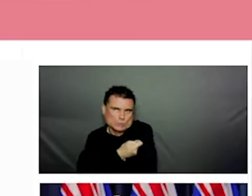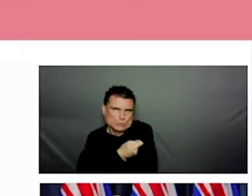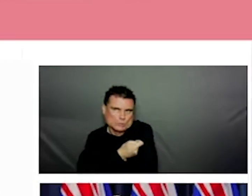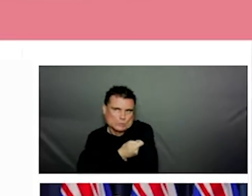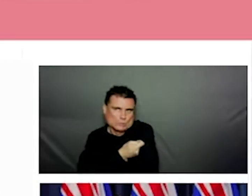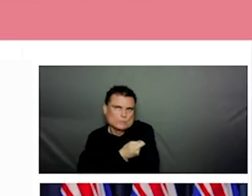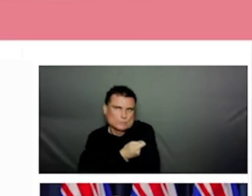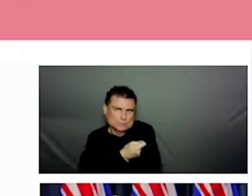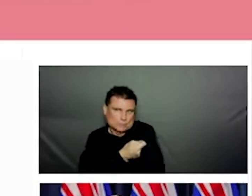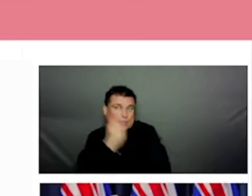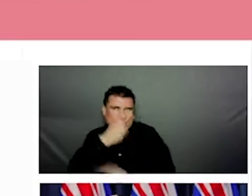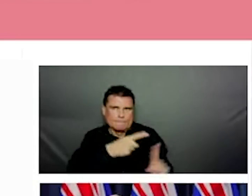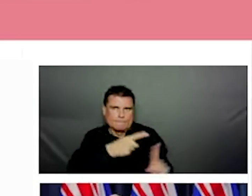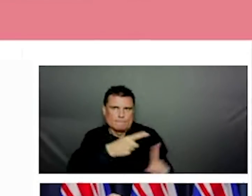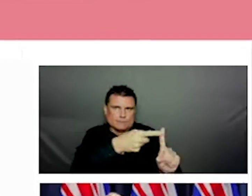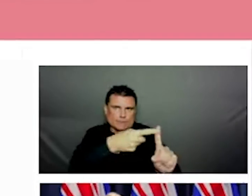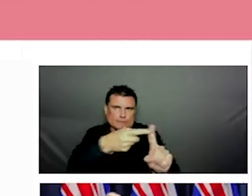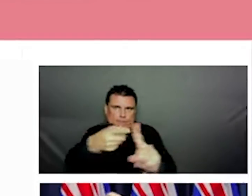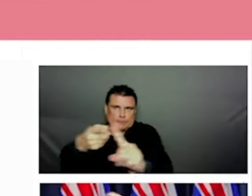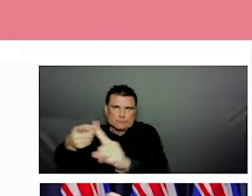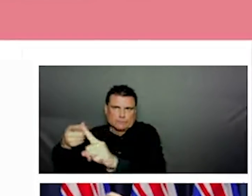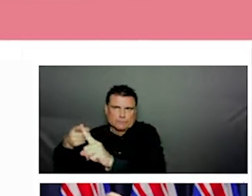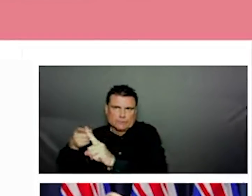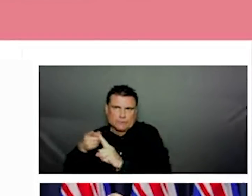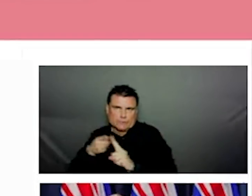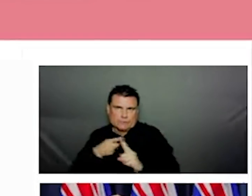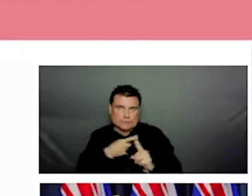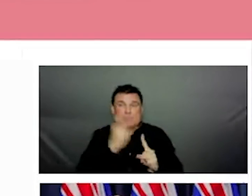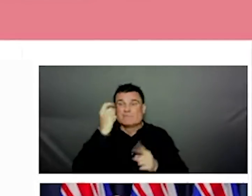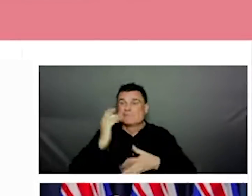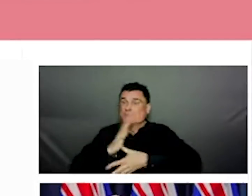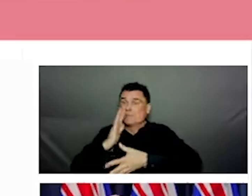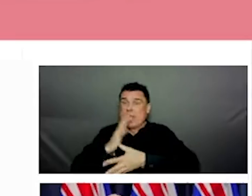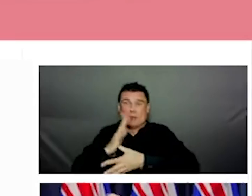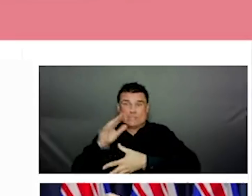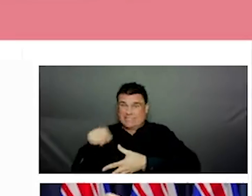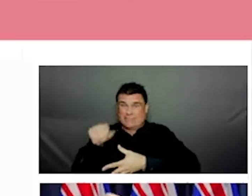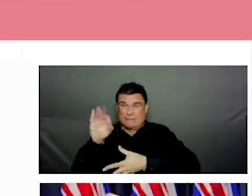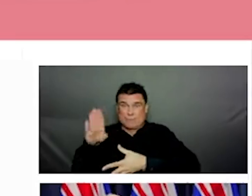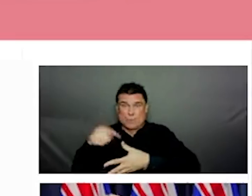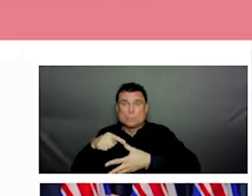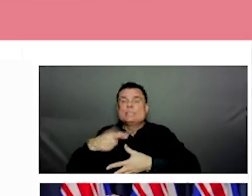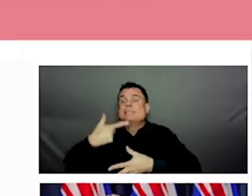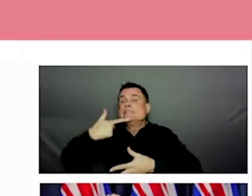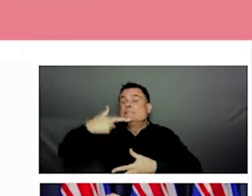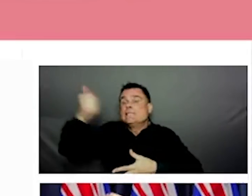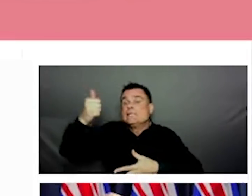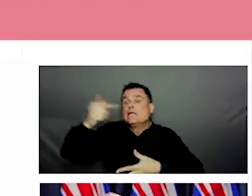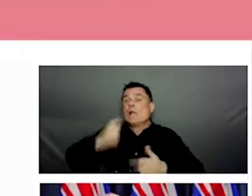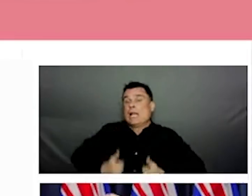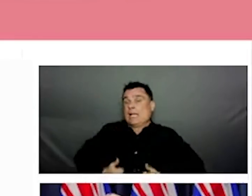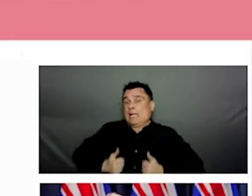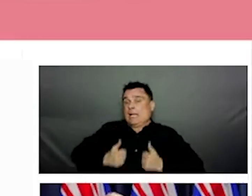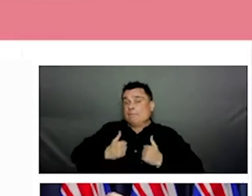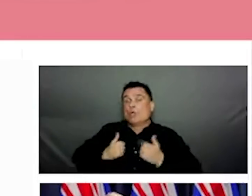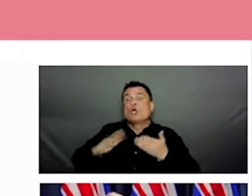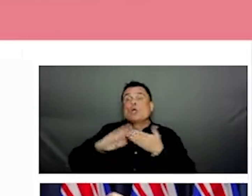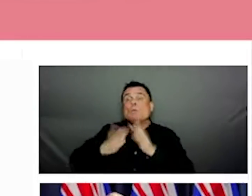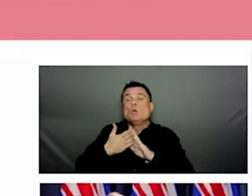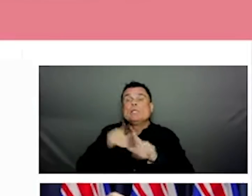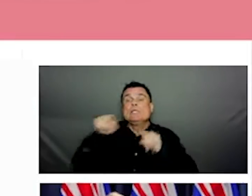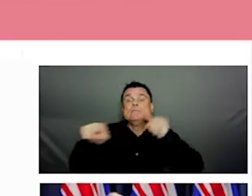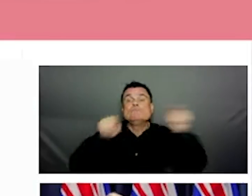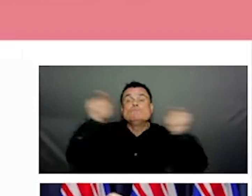schedule. That includes community-based seniors over the age of 80. And for Indigenous people, we've lowered that age